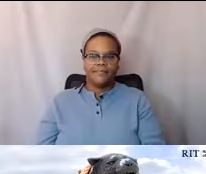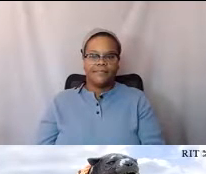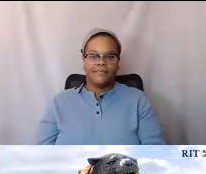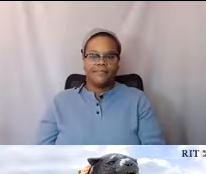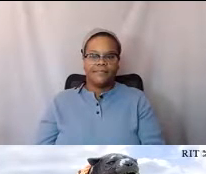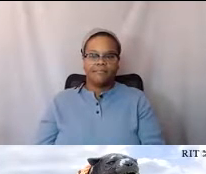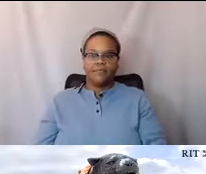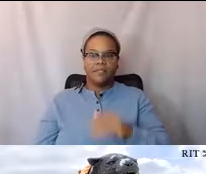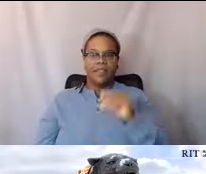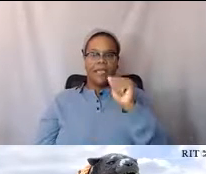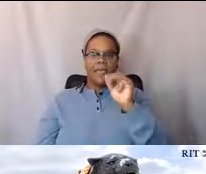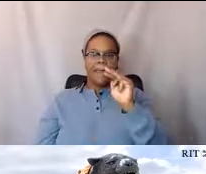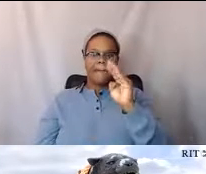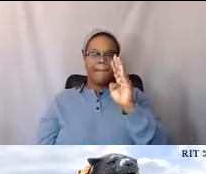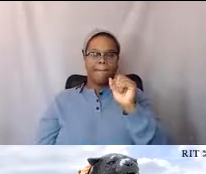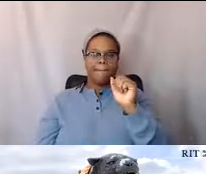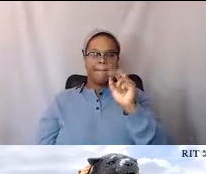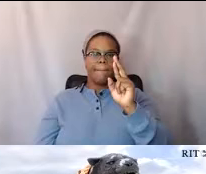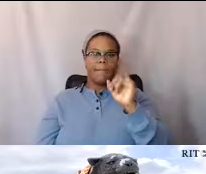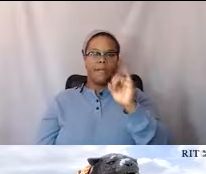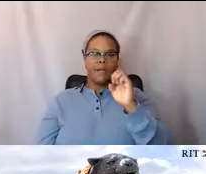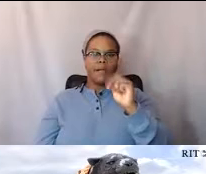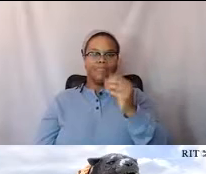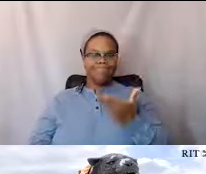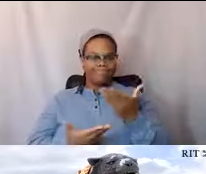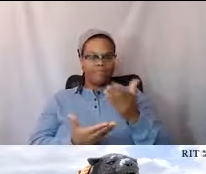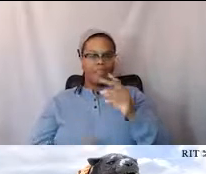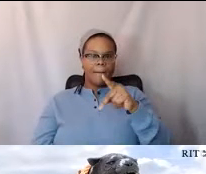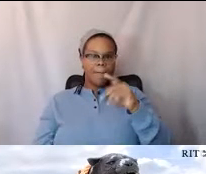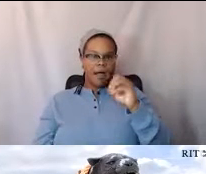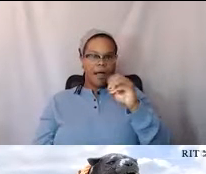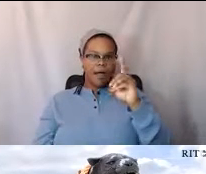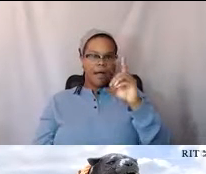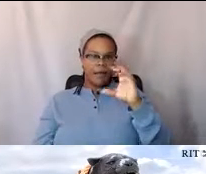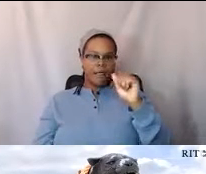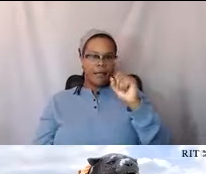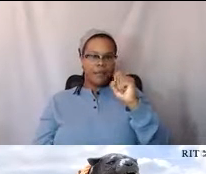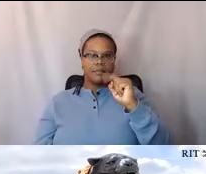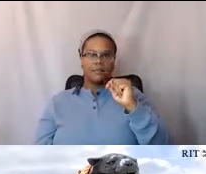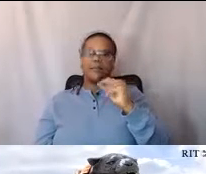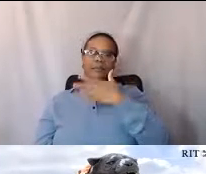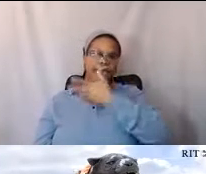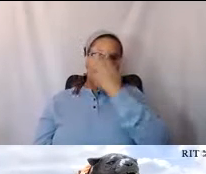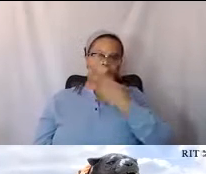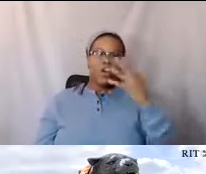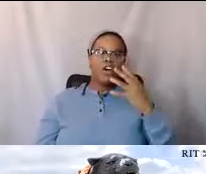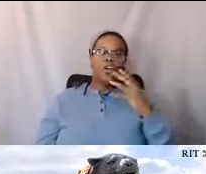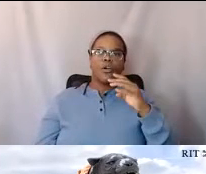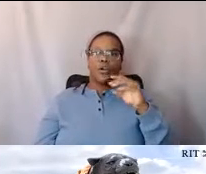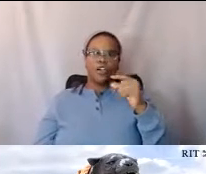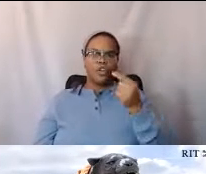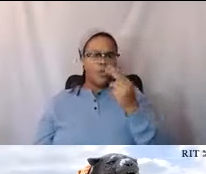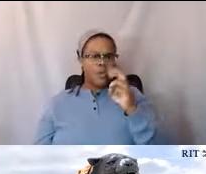I would recommend I listen to this podcast called Immigrantly, and Immigrantly it's just